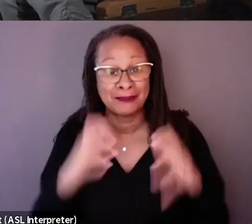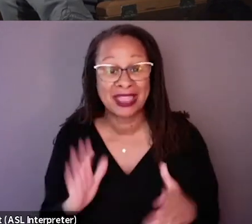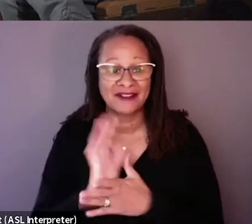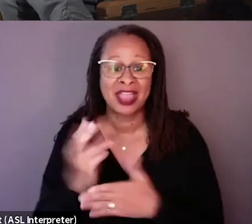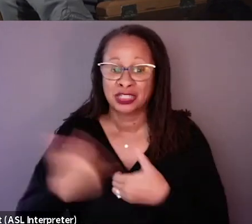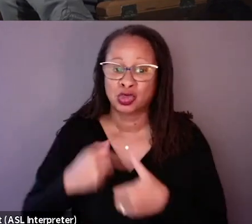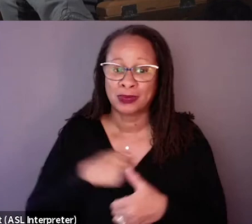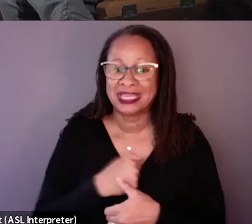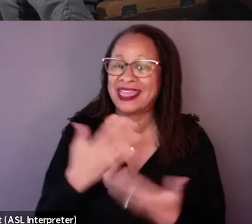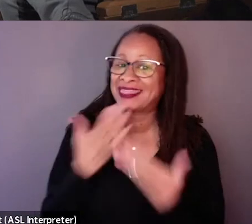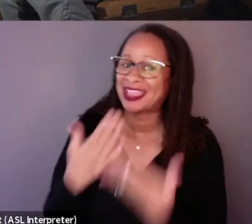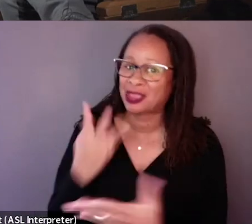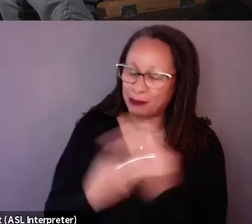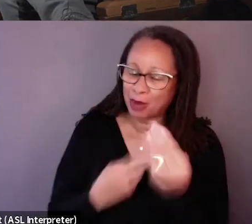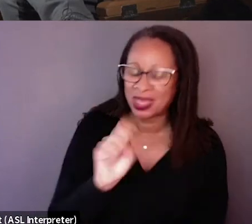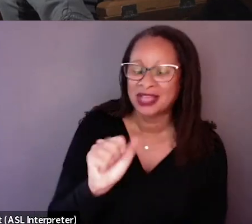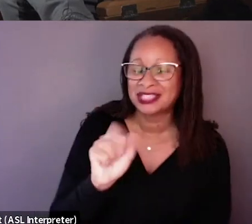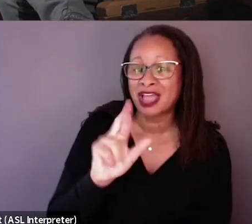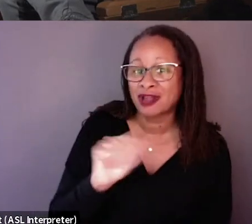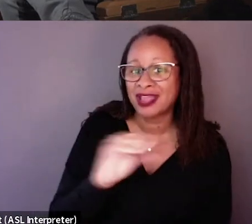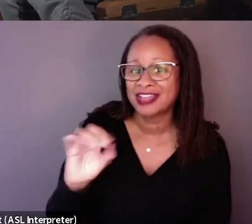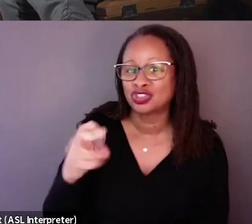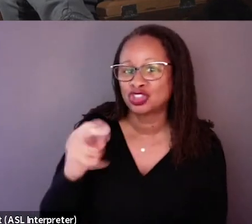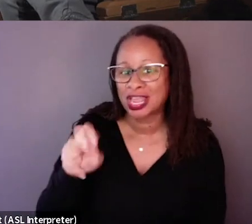in thanking Sara and Shane for being here. We really appreciate it.